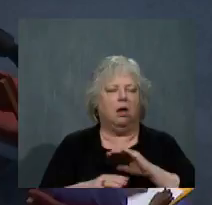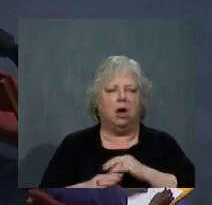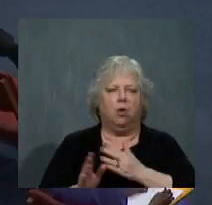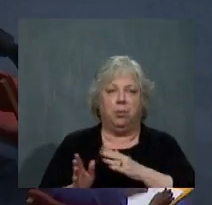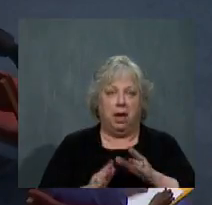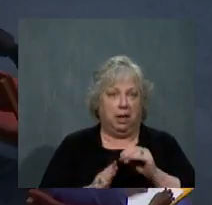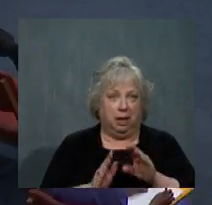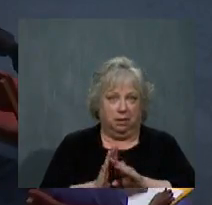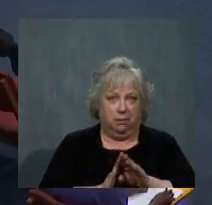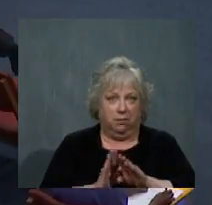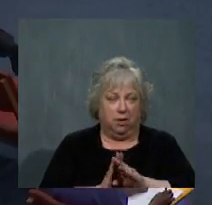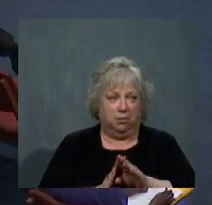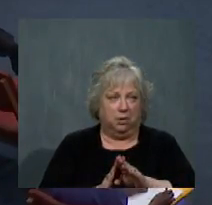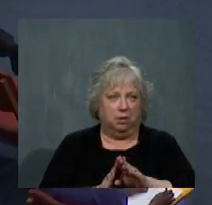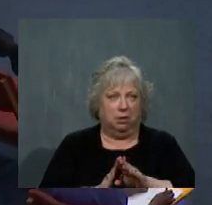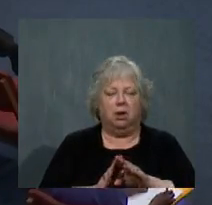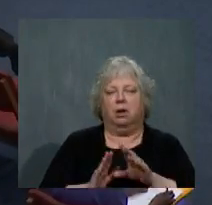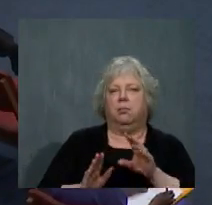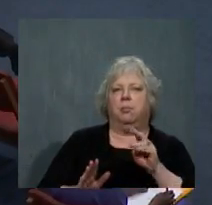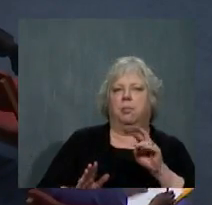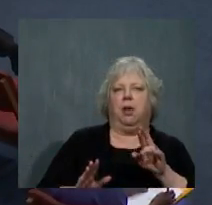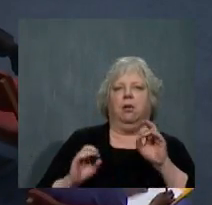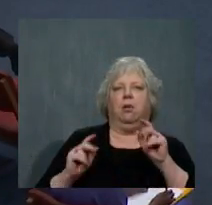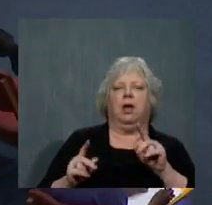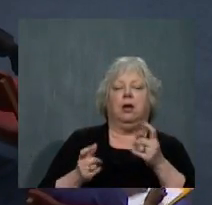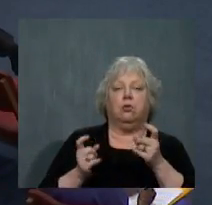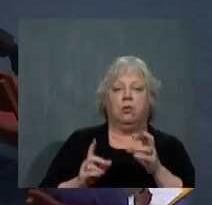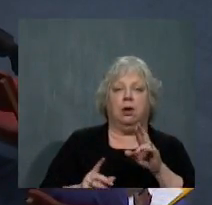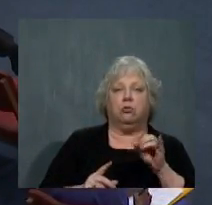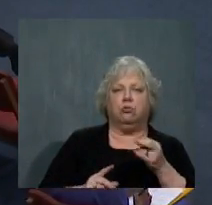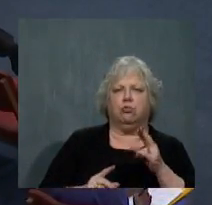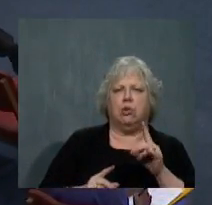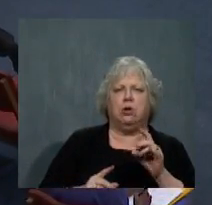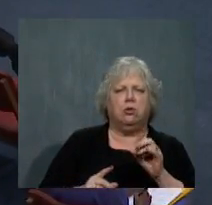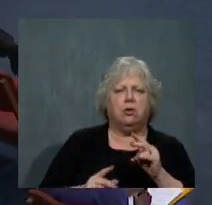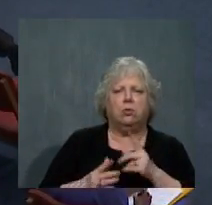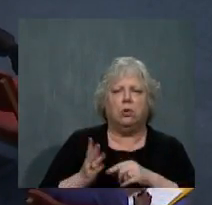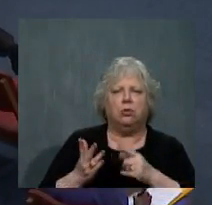planning and development when we get to. Okay, let me just see, Director Richardson, is yours on?